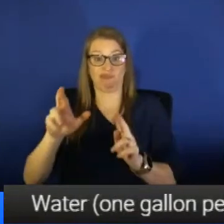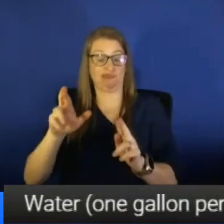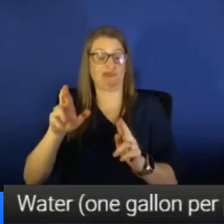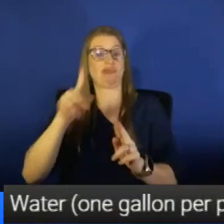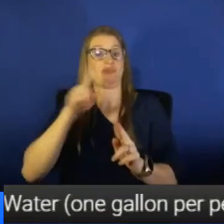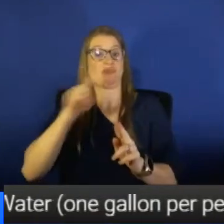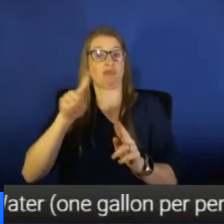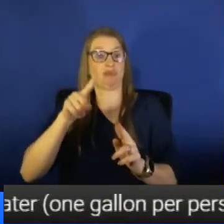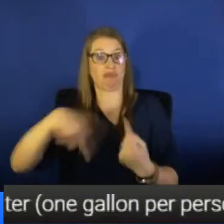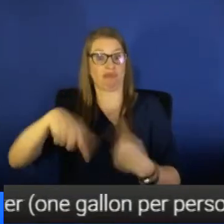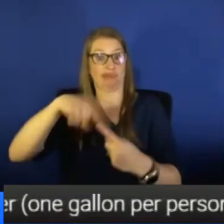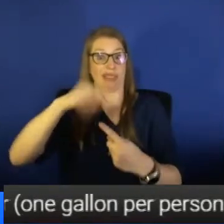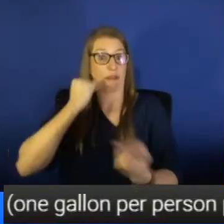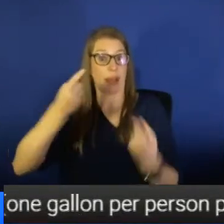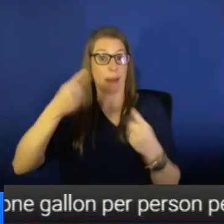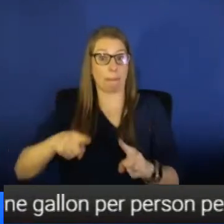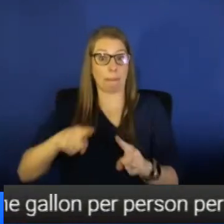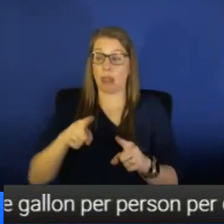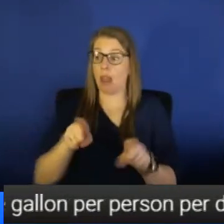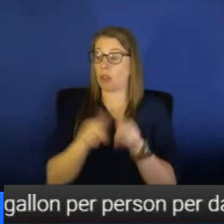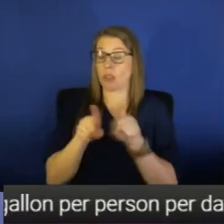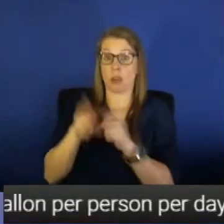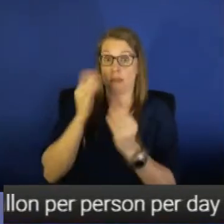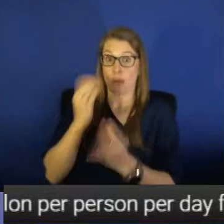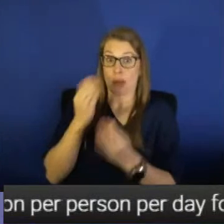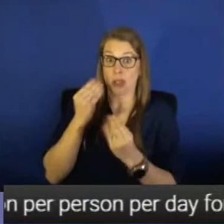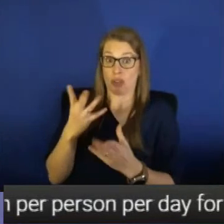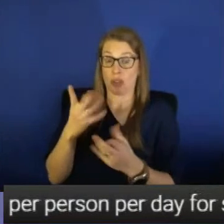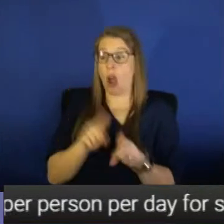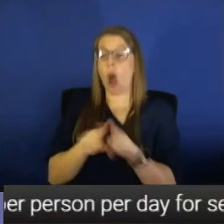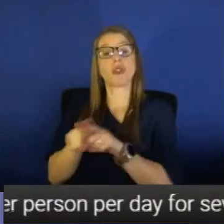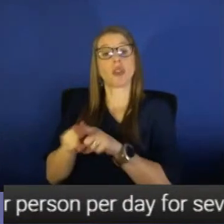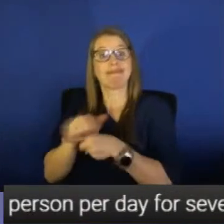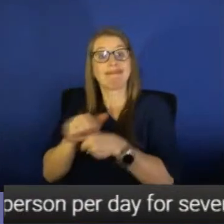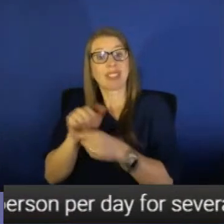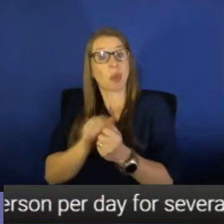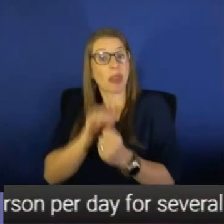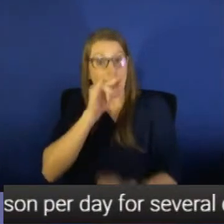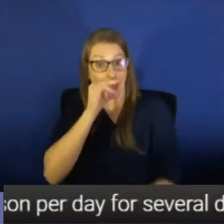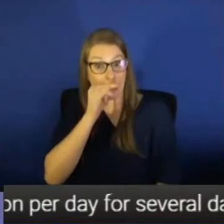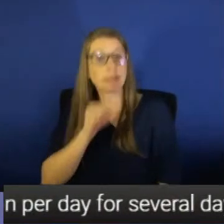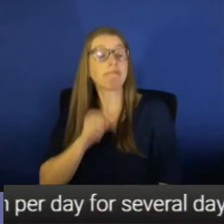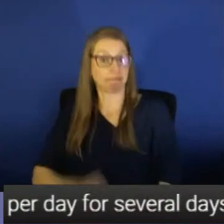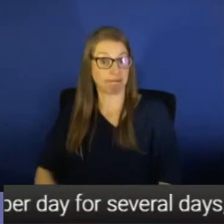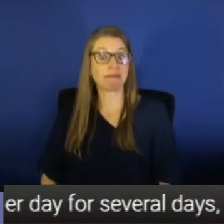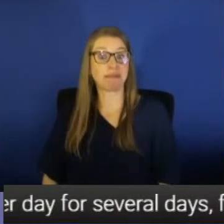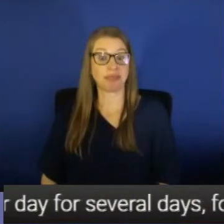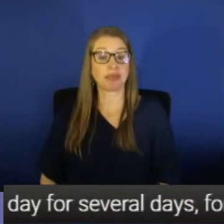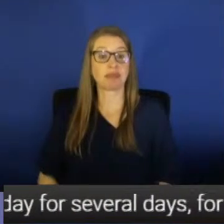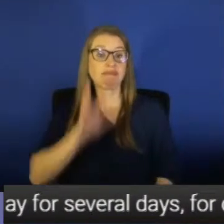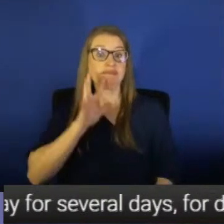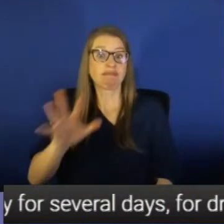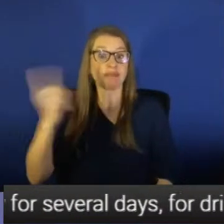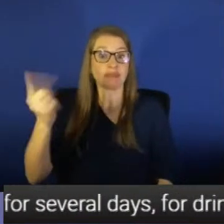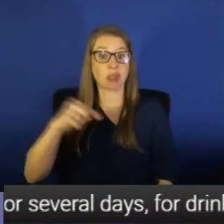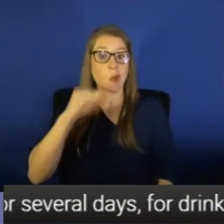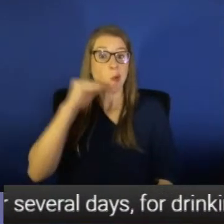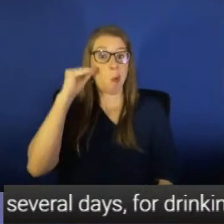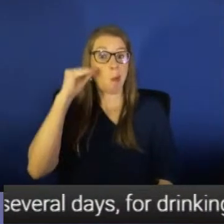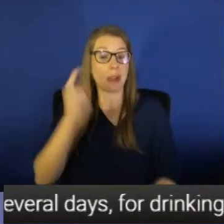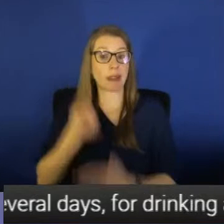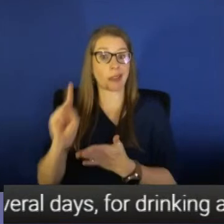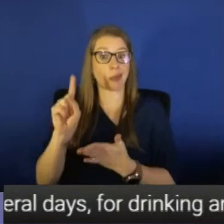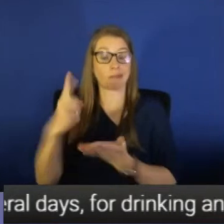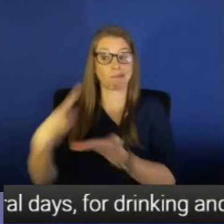that information with your family and maybe even drilling. With your kids. With your kids, yeah. Yeah, help us through that. My 5-year-old came home last week, and they're talking